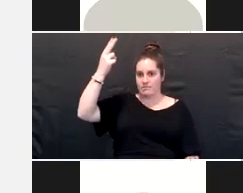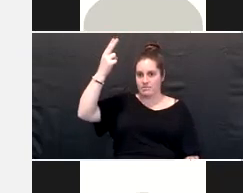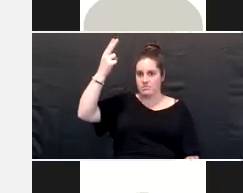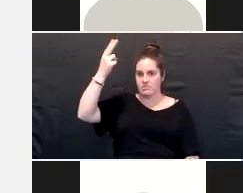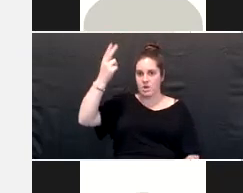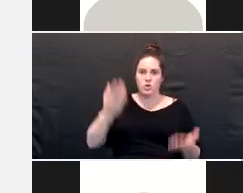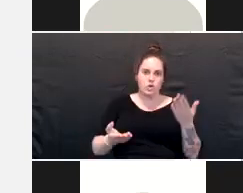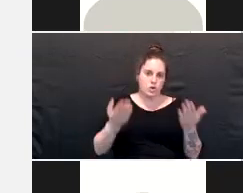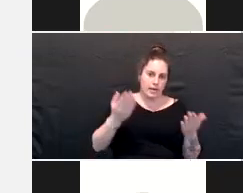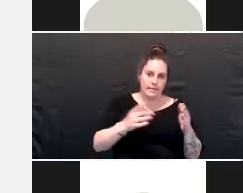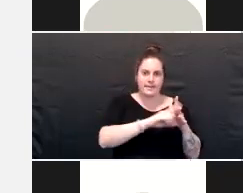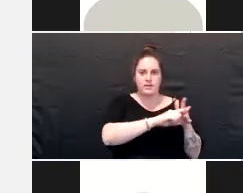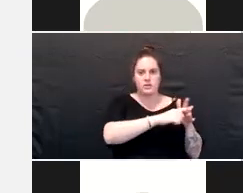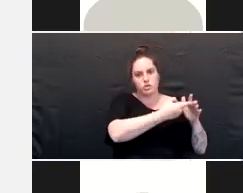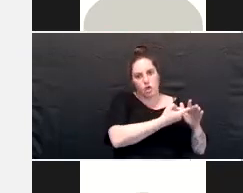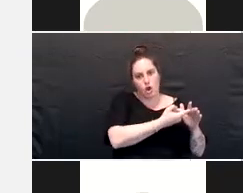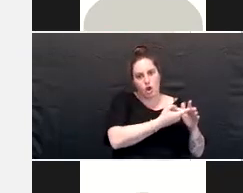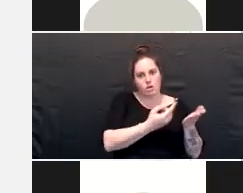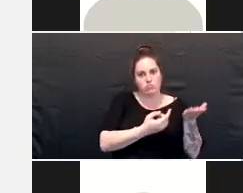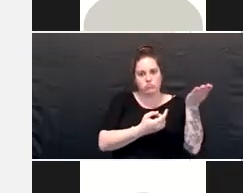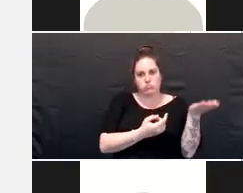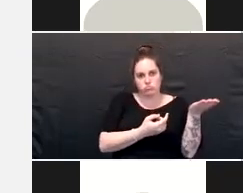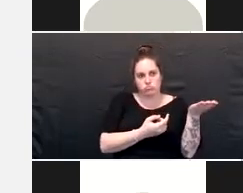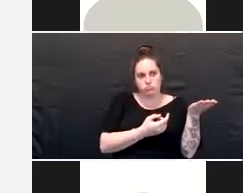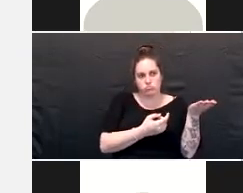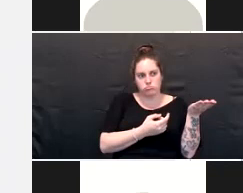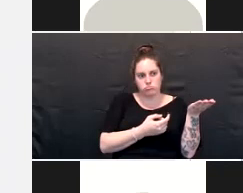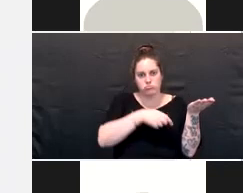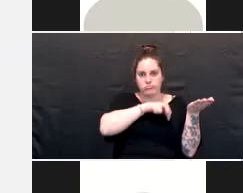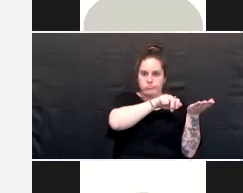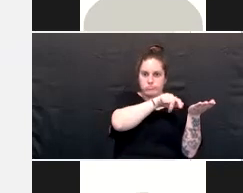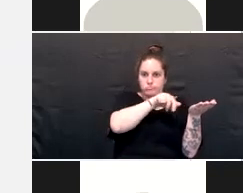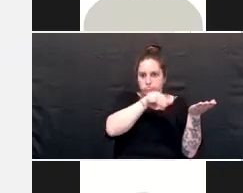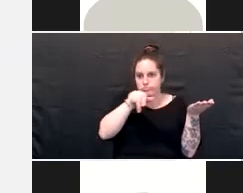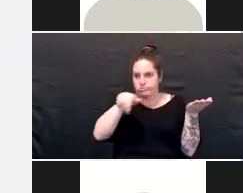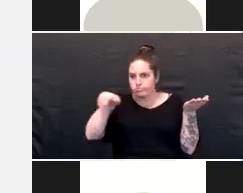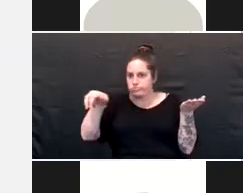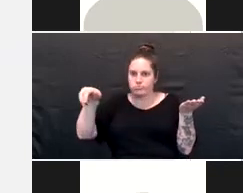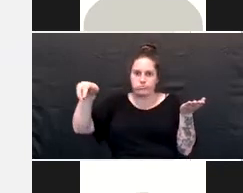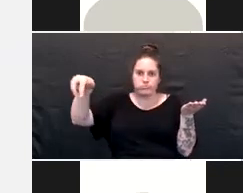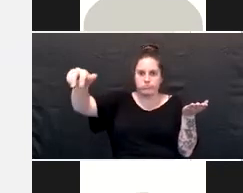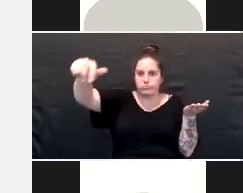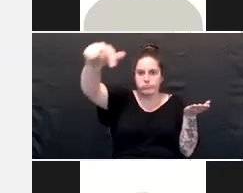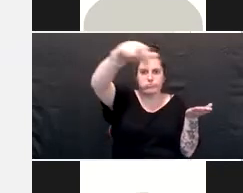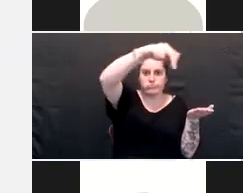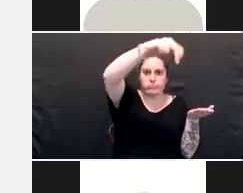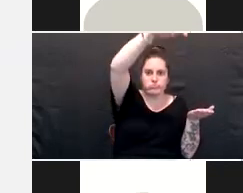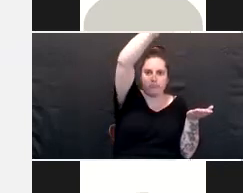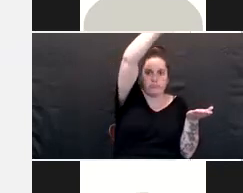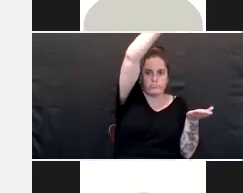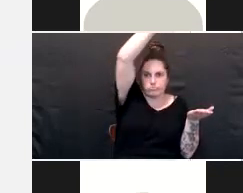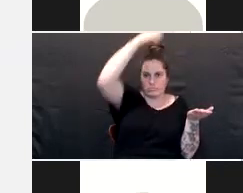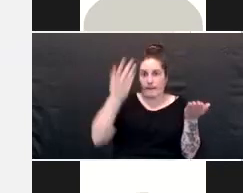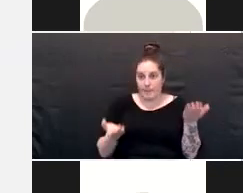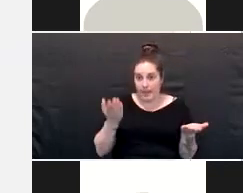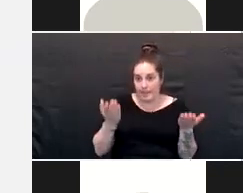move from start to finish, from start to the height in some type of loop-de-loop path. The